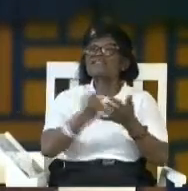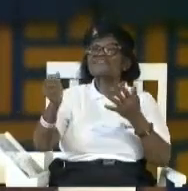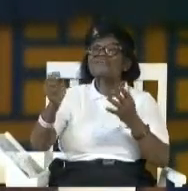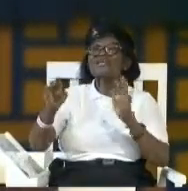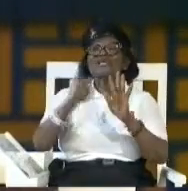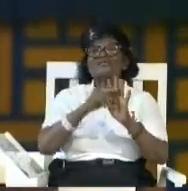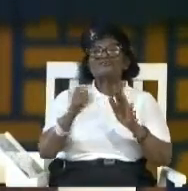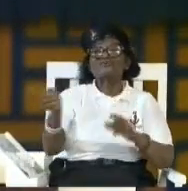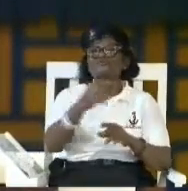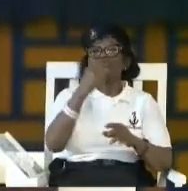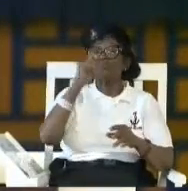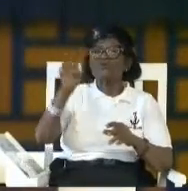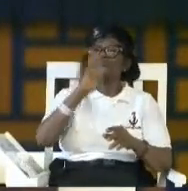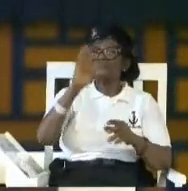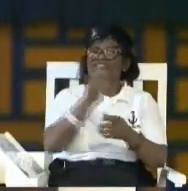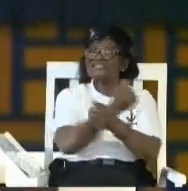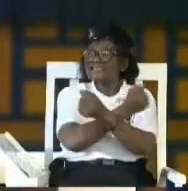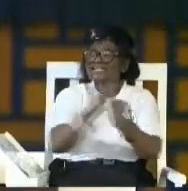first.